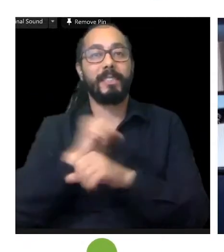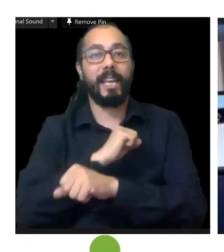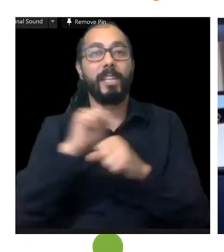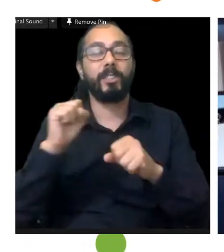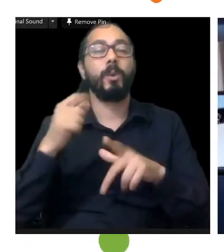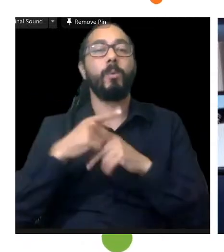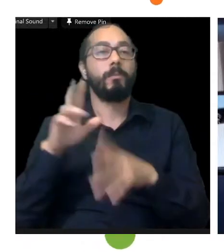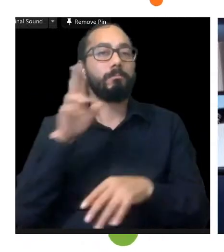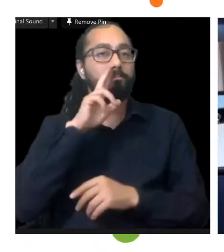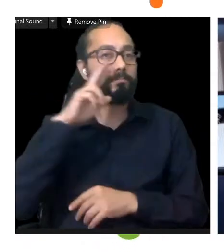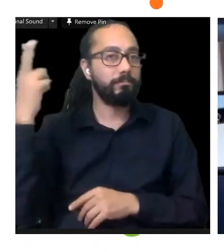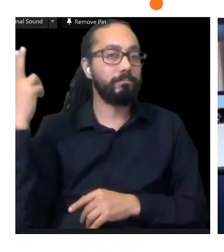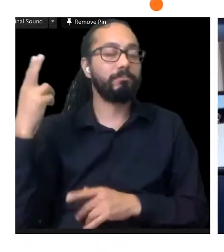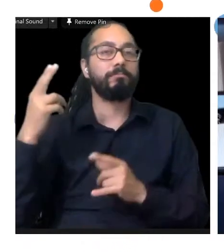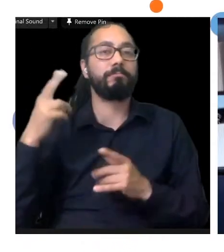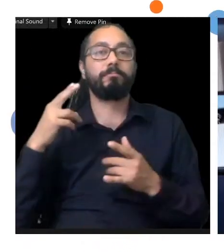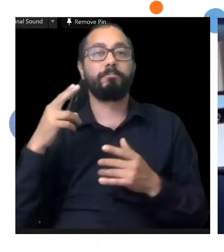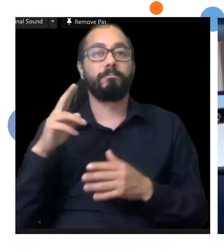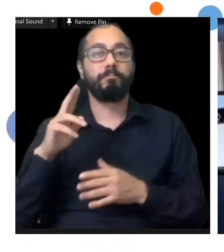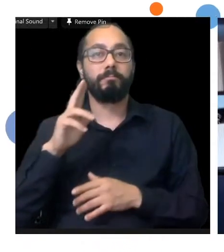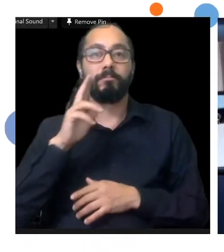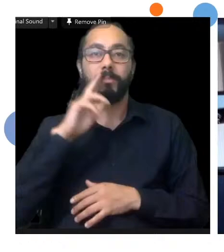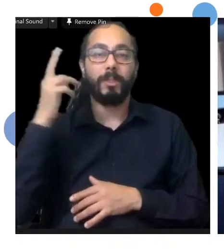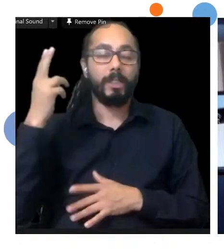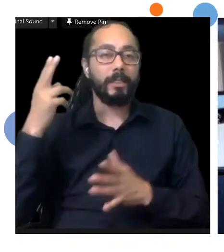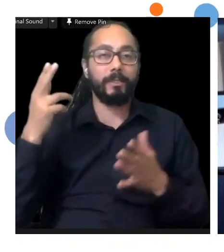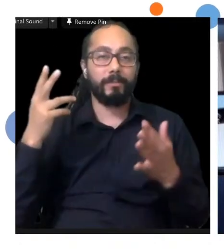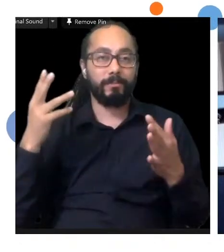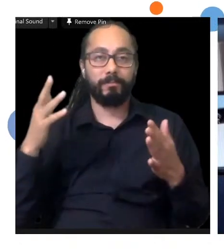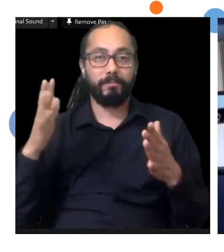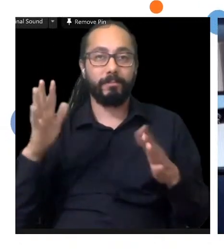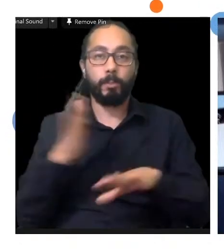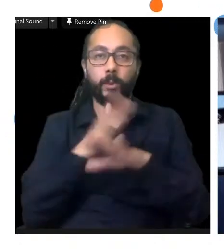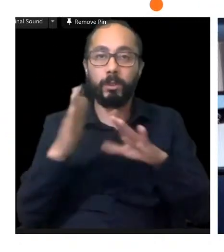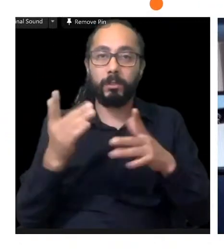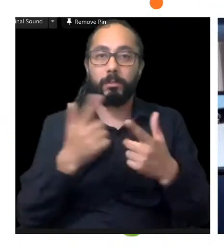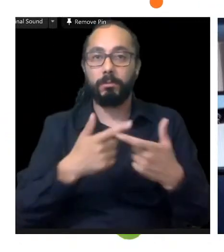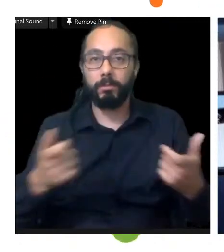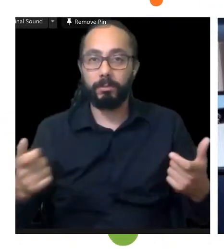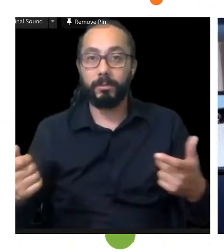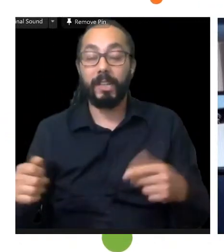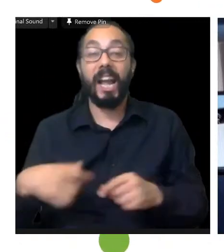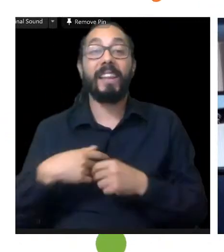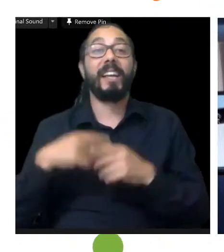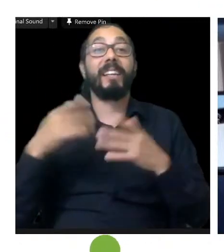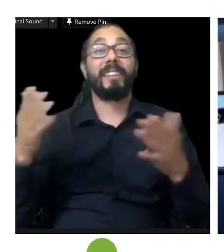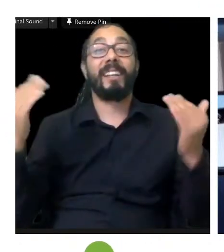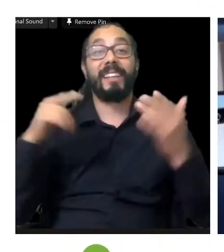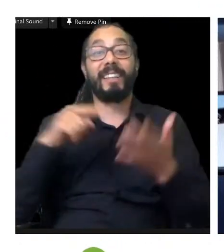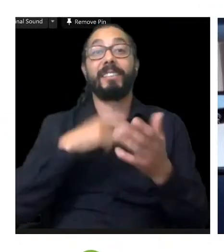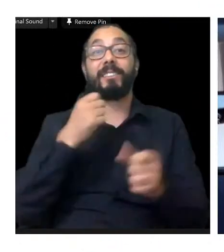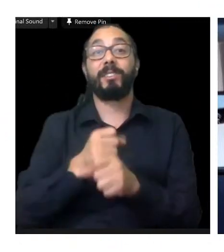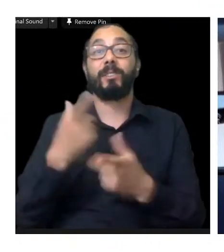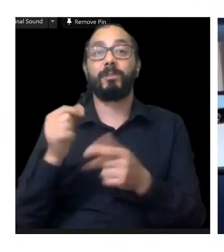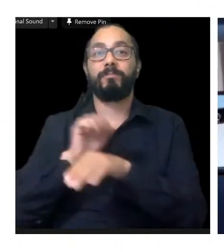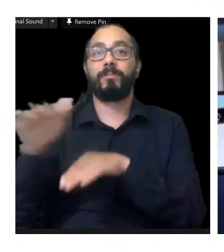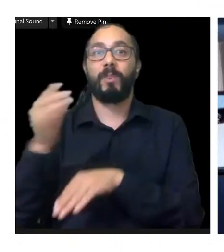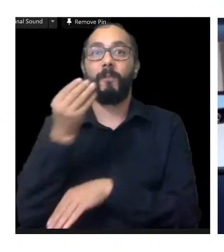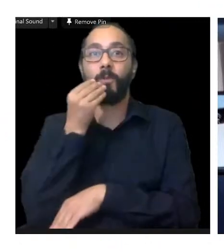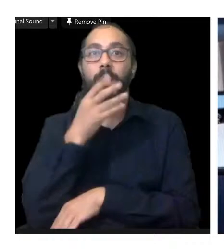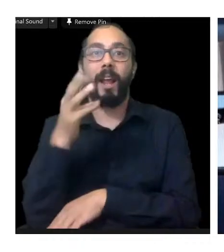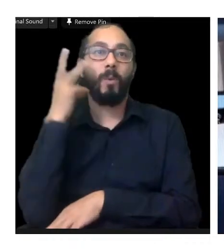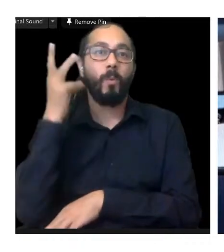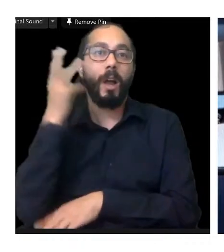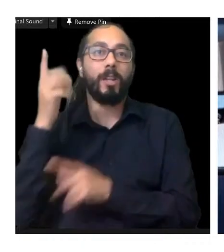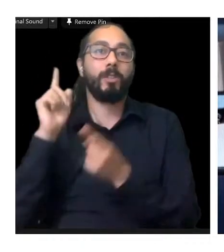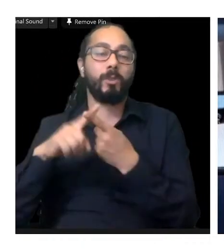doing the exact same this year, just from people's homes. So next week, we're delivering meals and wine to all of our higher end donors. We're all logging